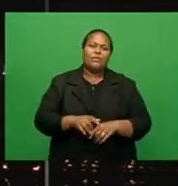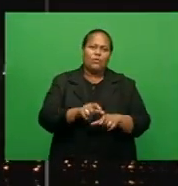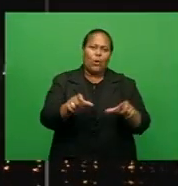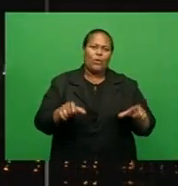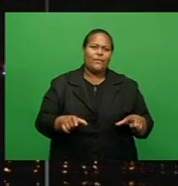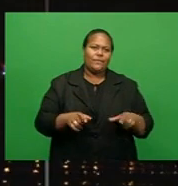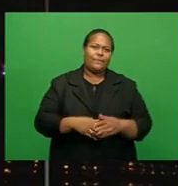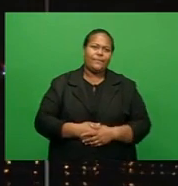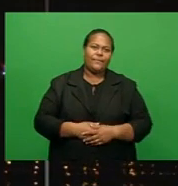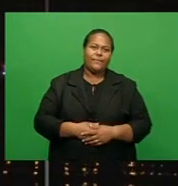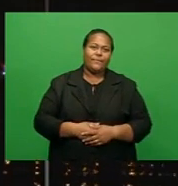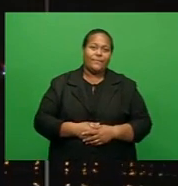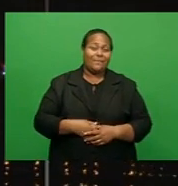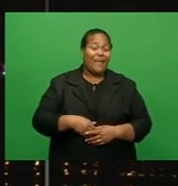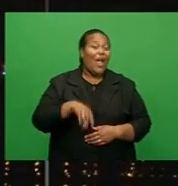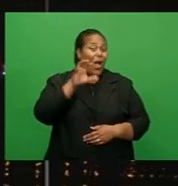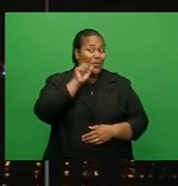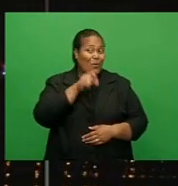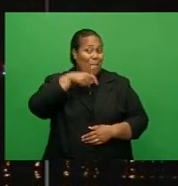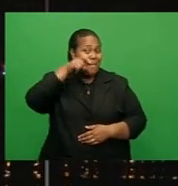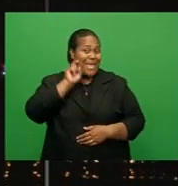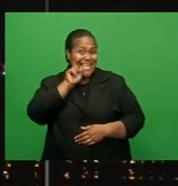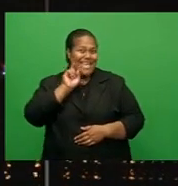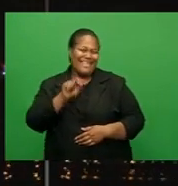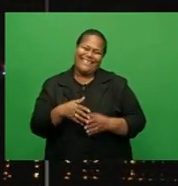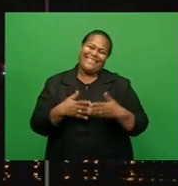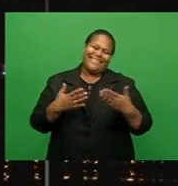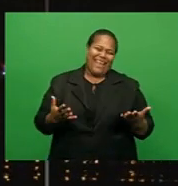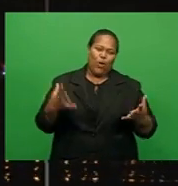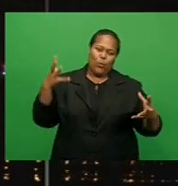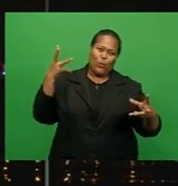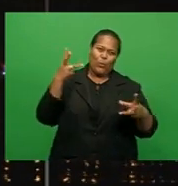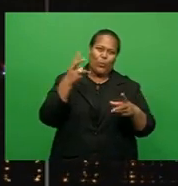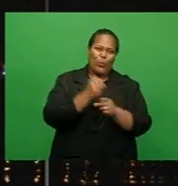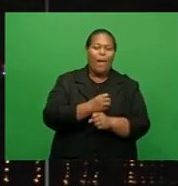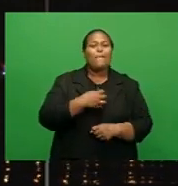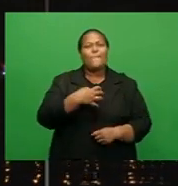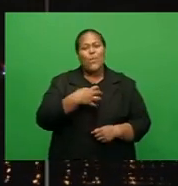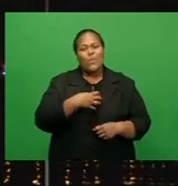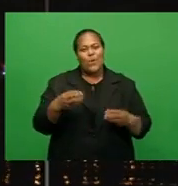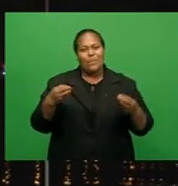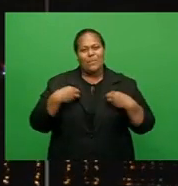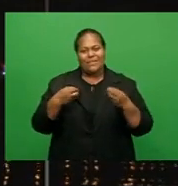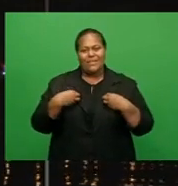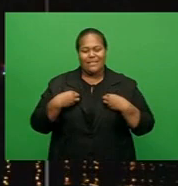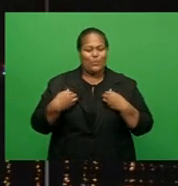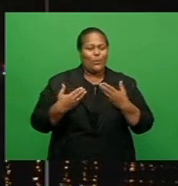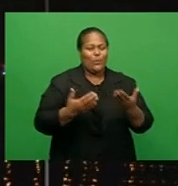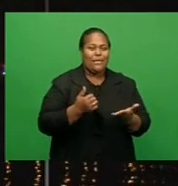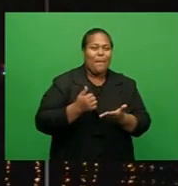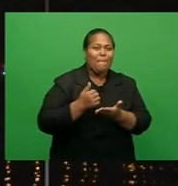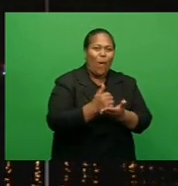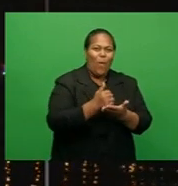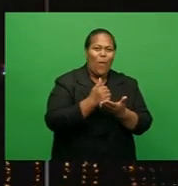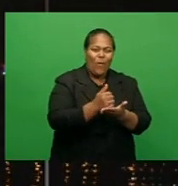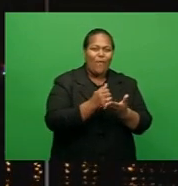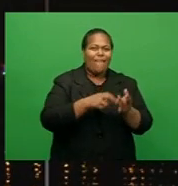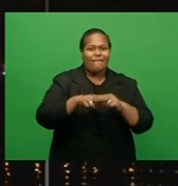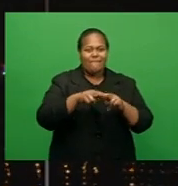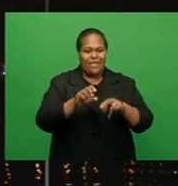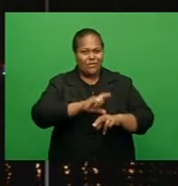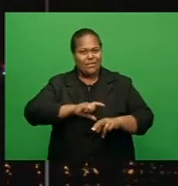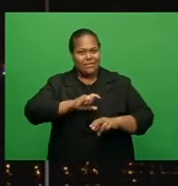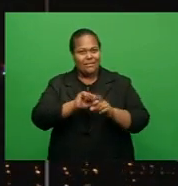As Pinktober rounds up to its final week, more businesses have poured in their support for the Fiji Cancer Society and the fight